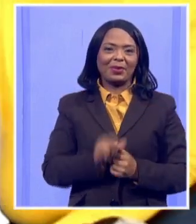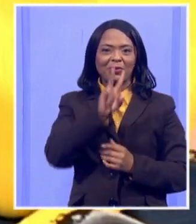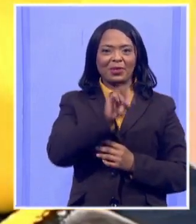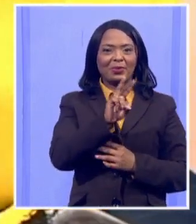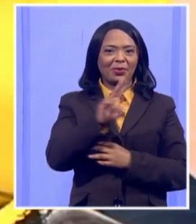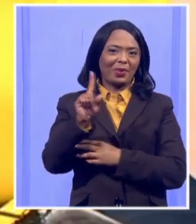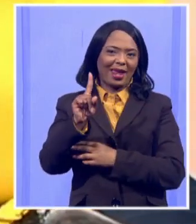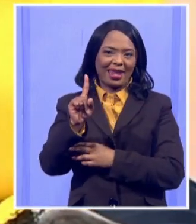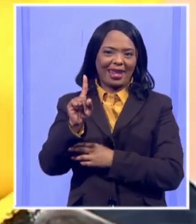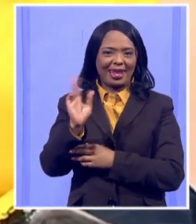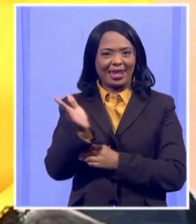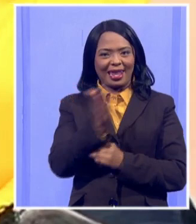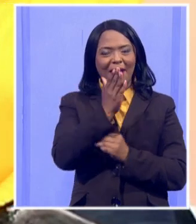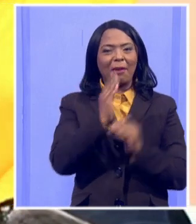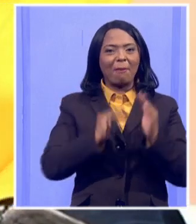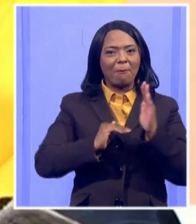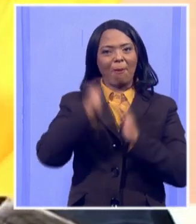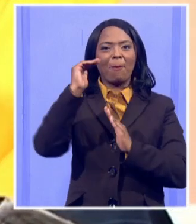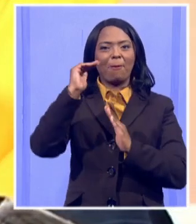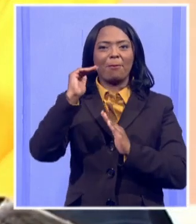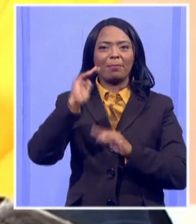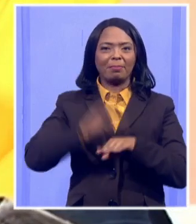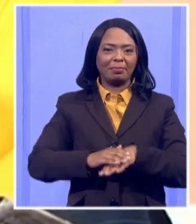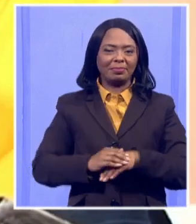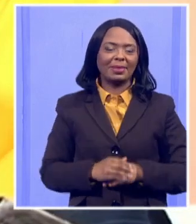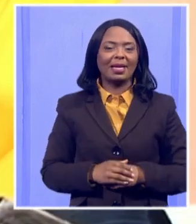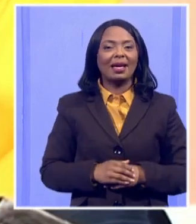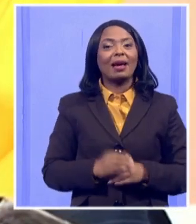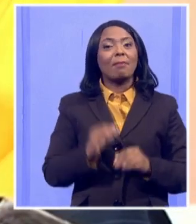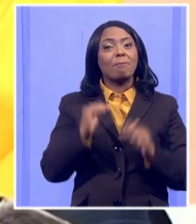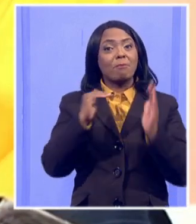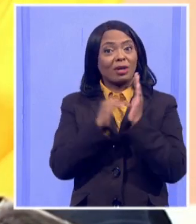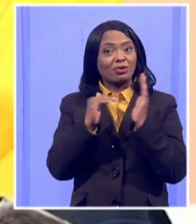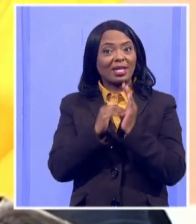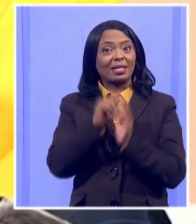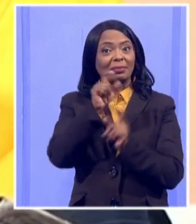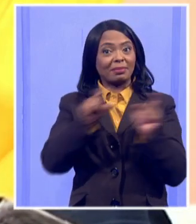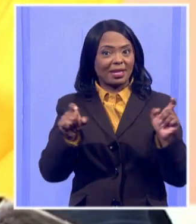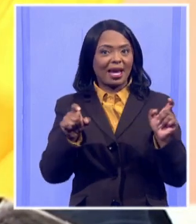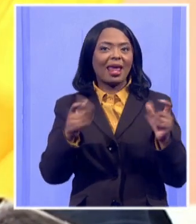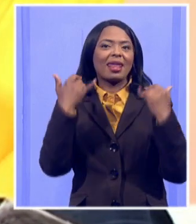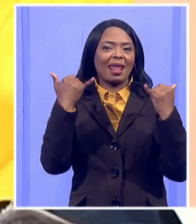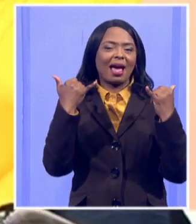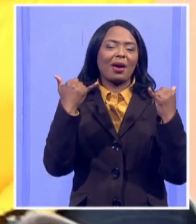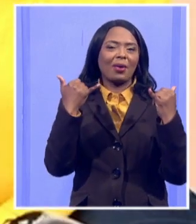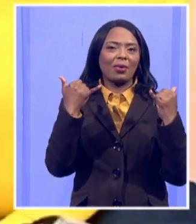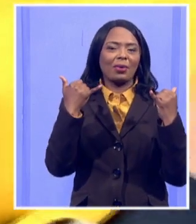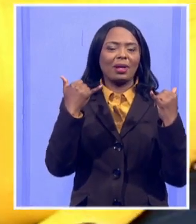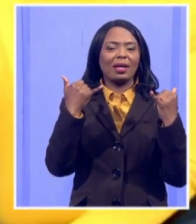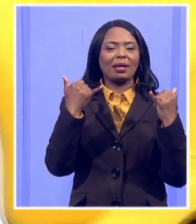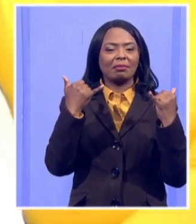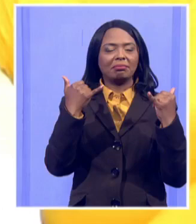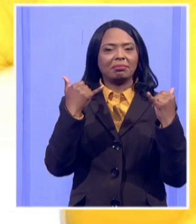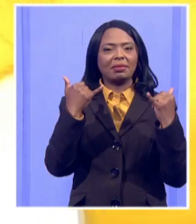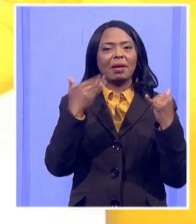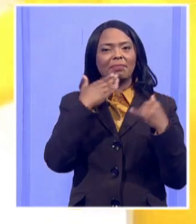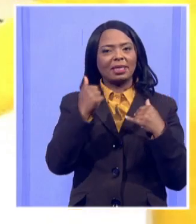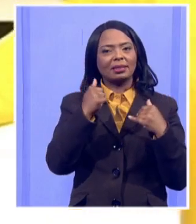2021. My message for all the matriculants out there is, just keep your head up